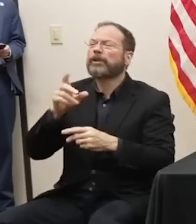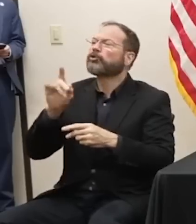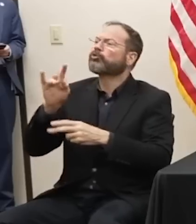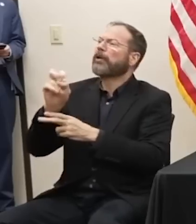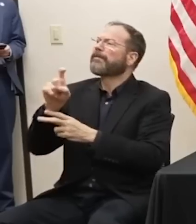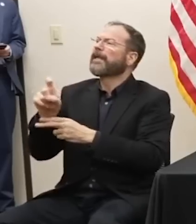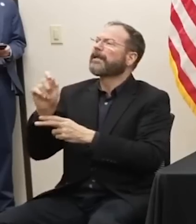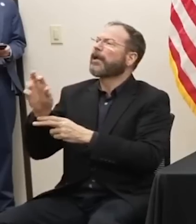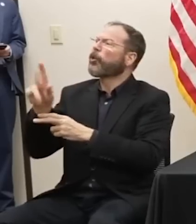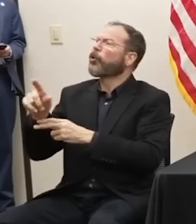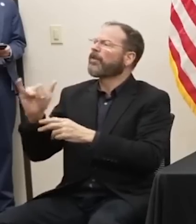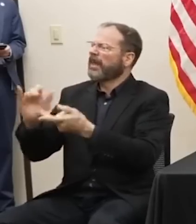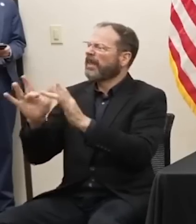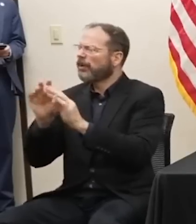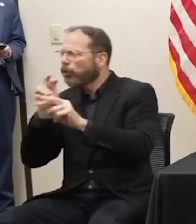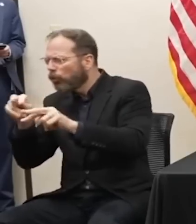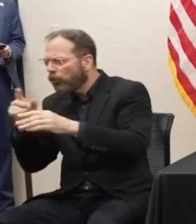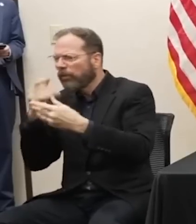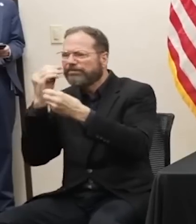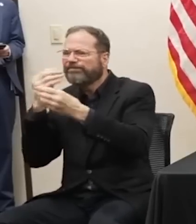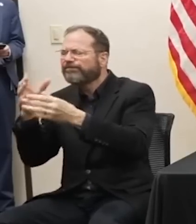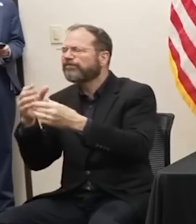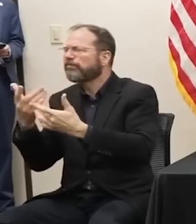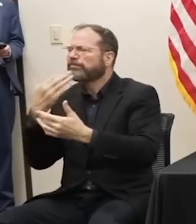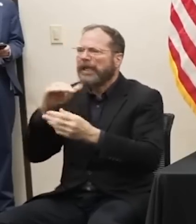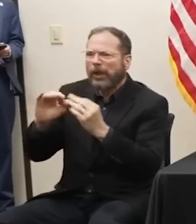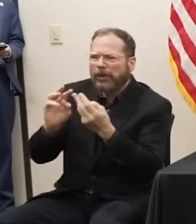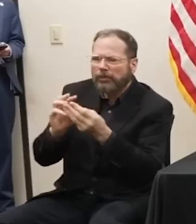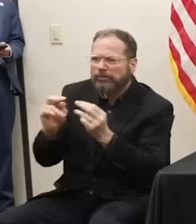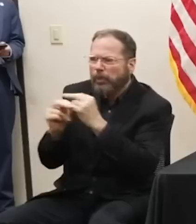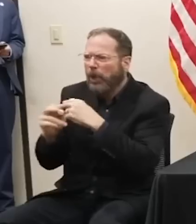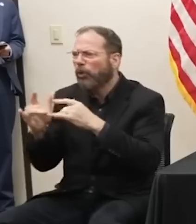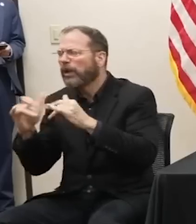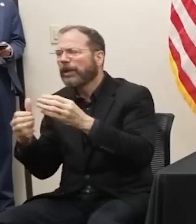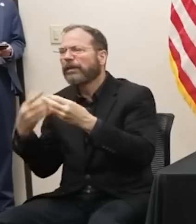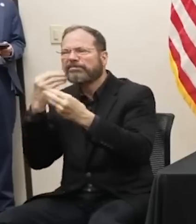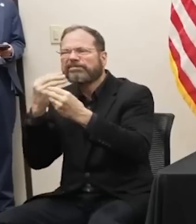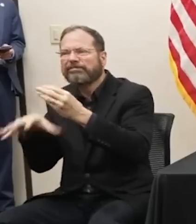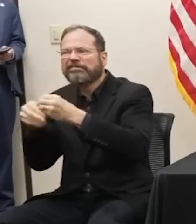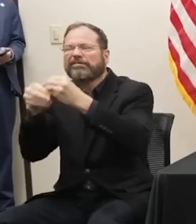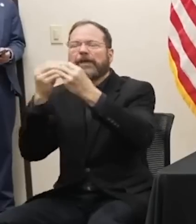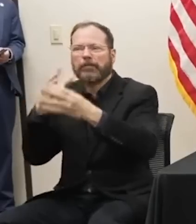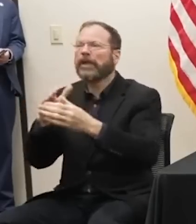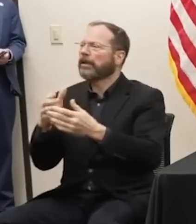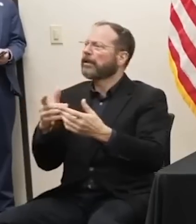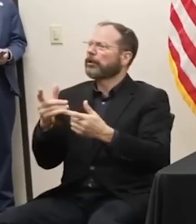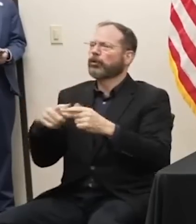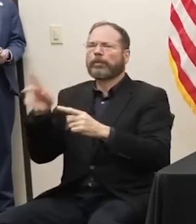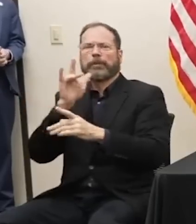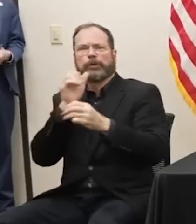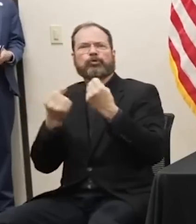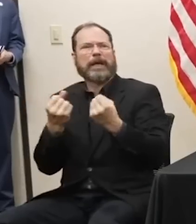is a site that we continue to use to update road conditions and provide the most up-to-date information possible to motorists